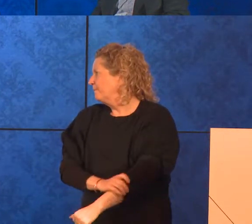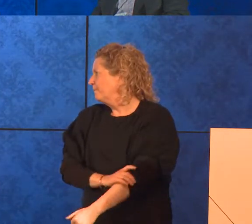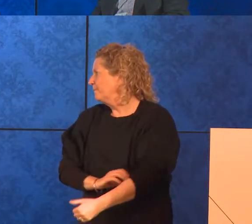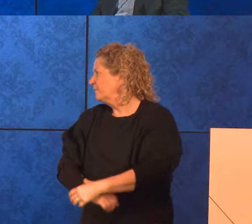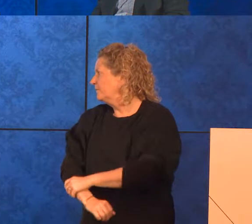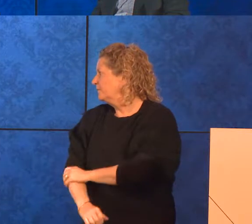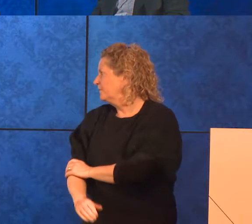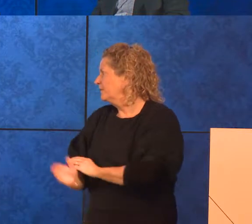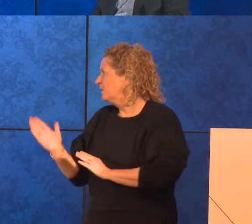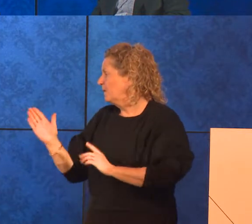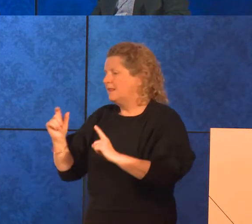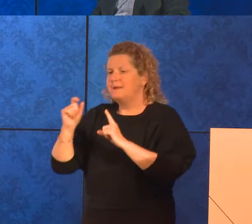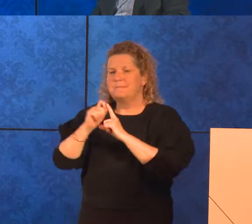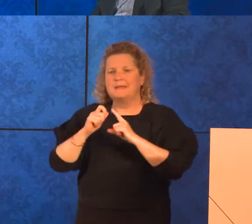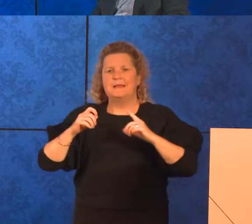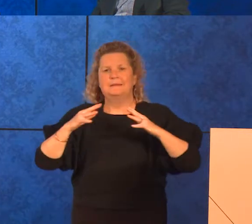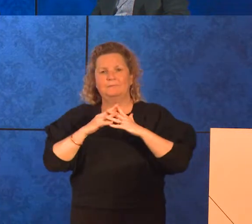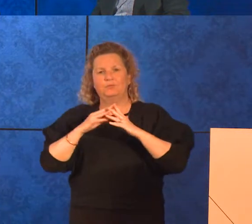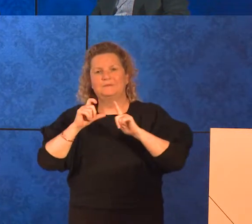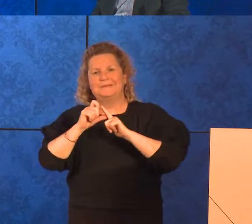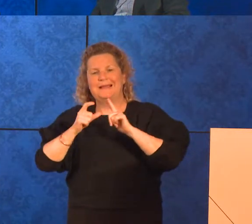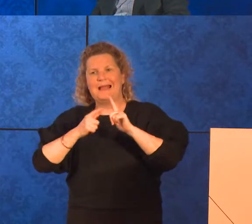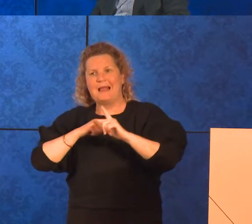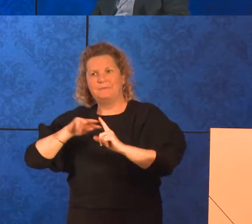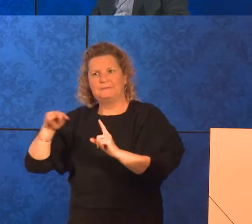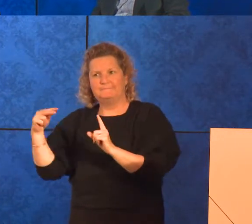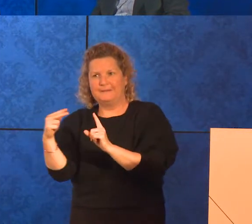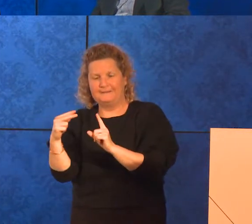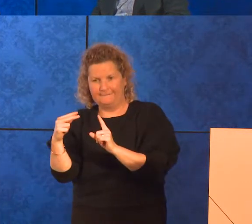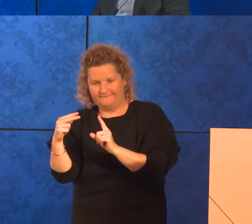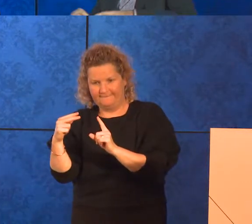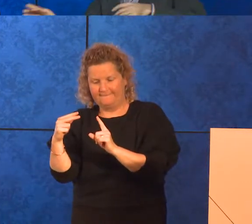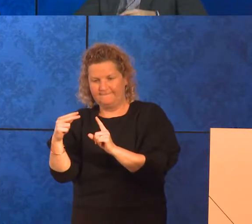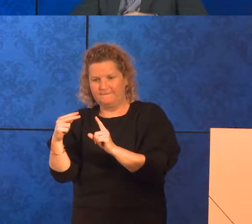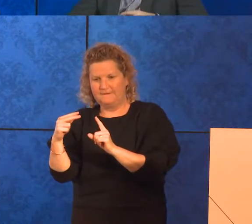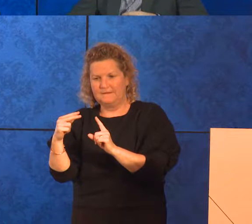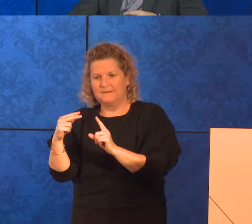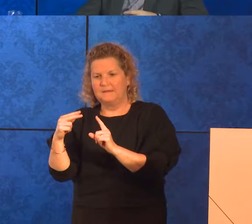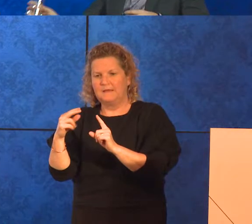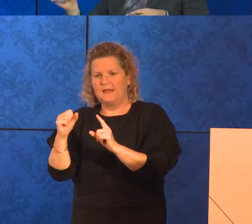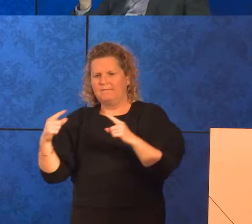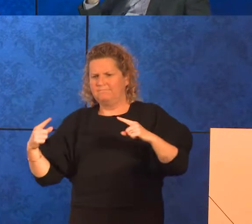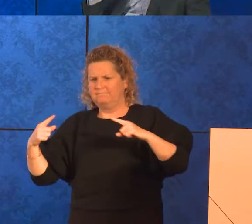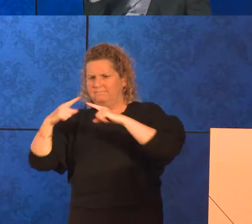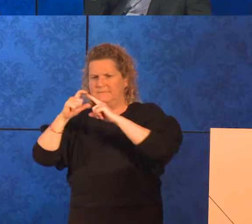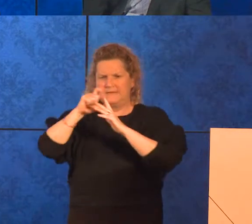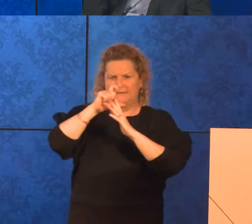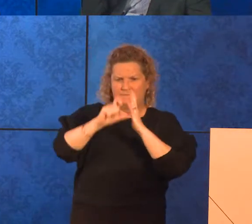Well, speaking from PWDA's perspective, it's something, the intersection of disability